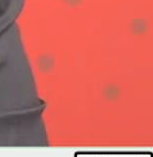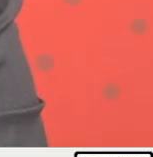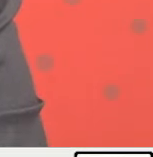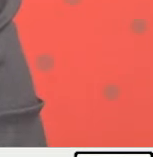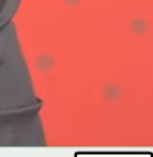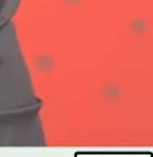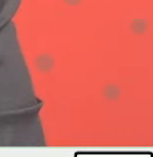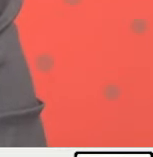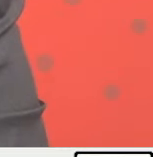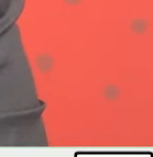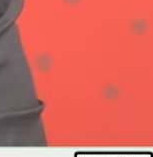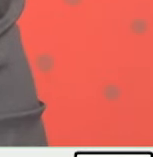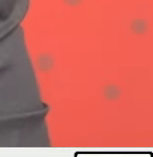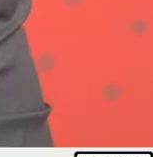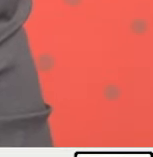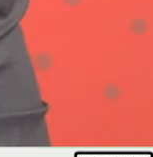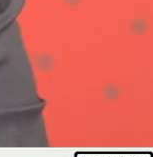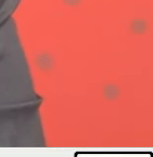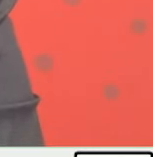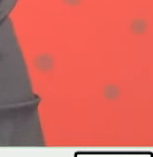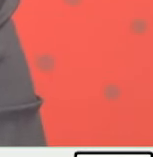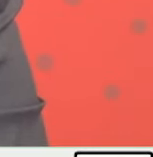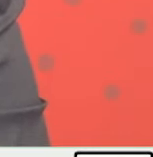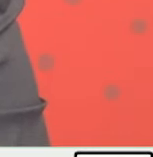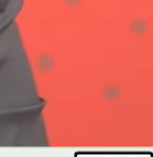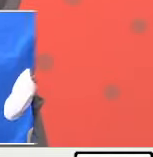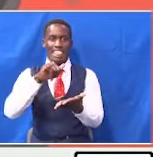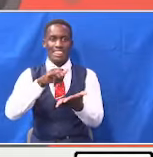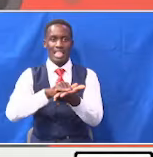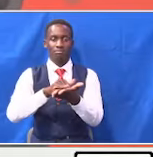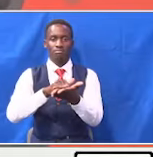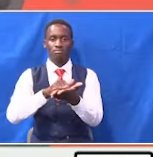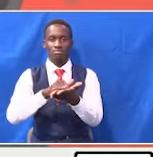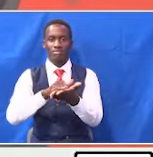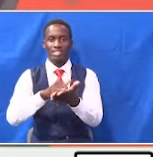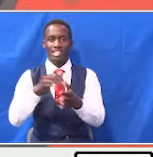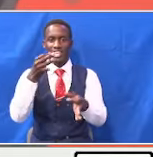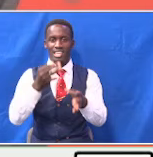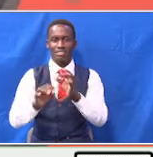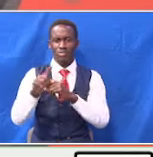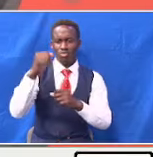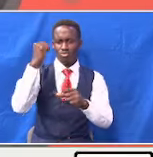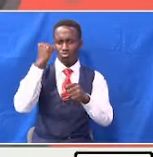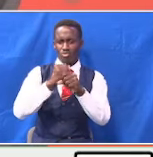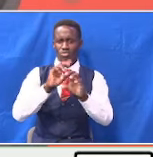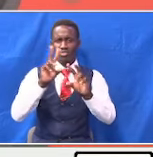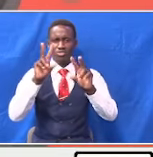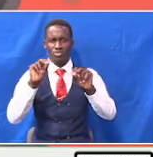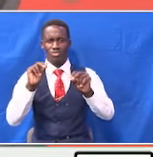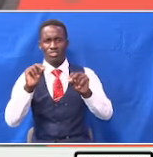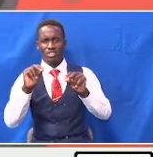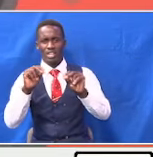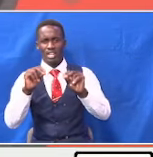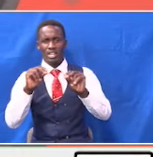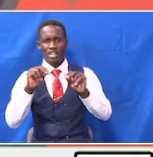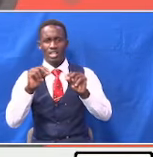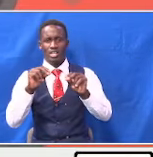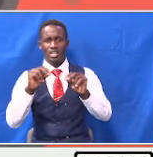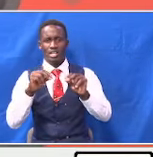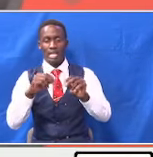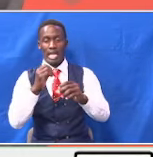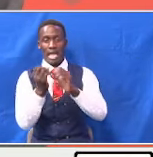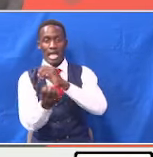time and tenure in office. But if you do not define